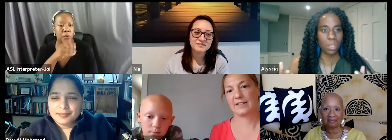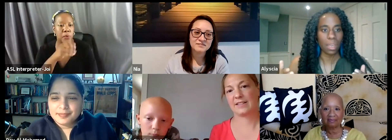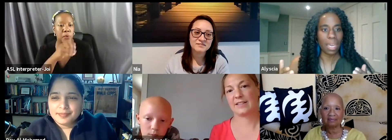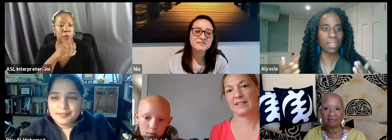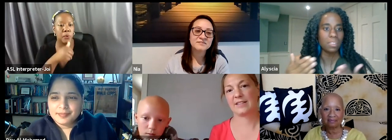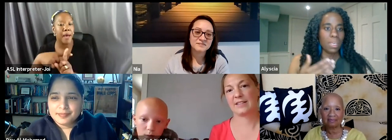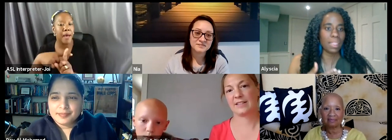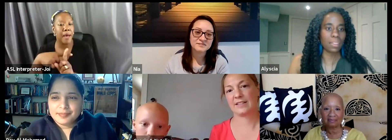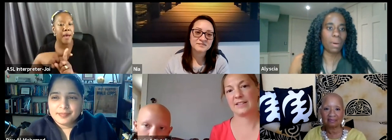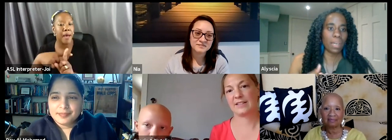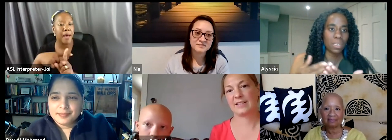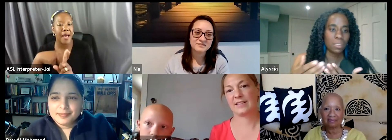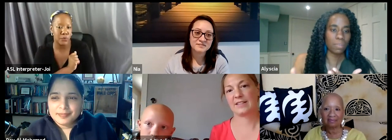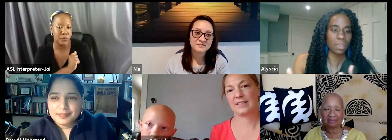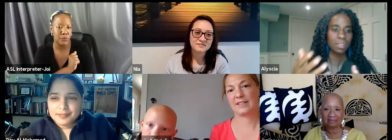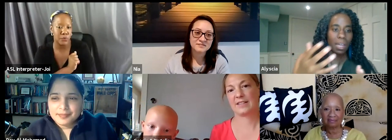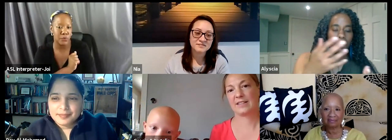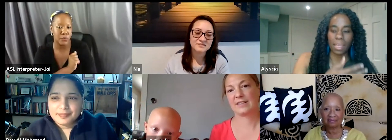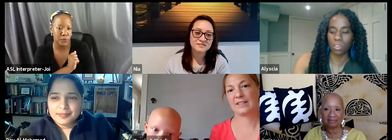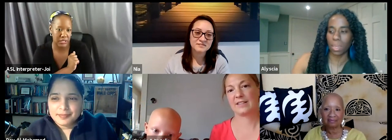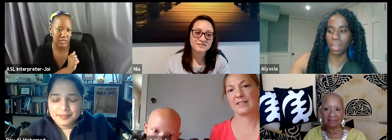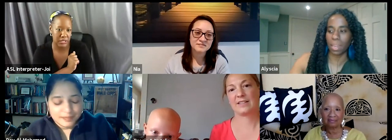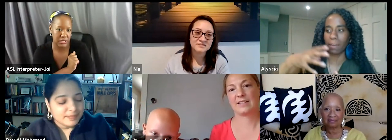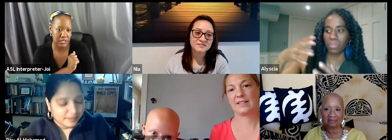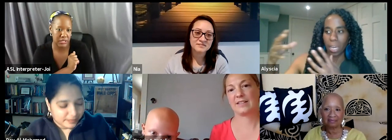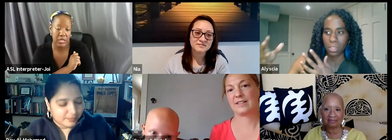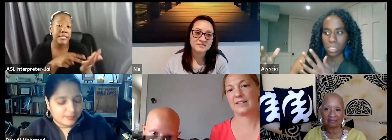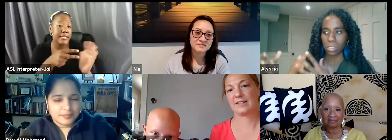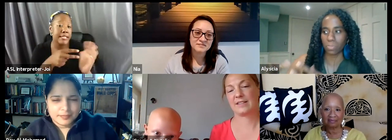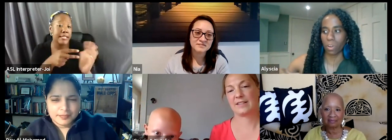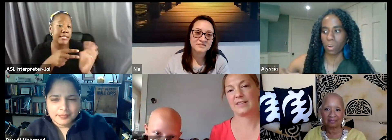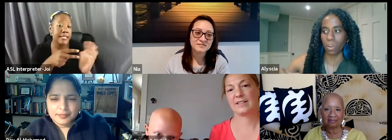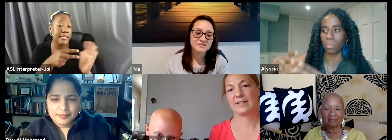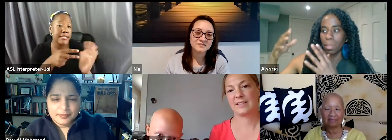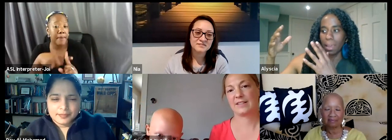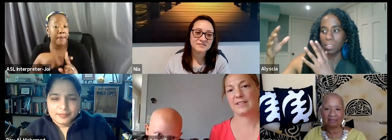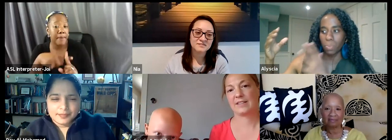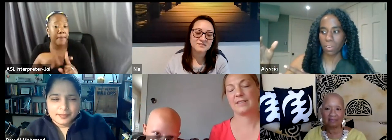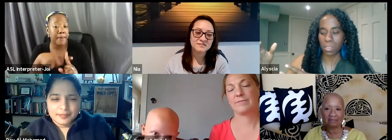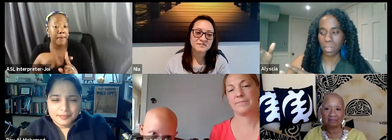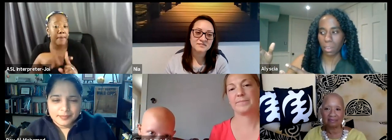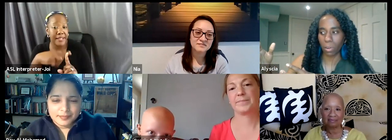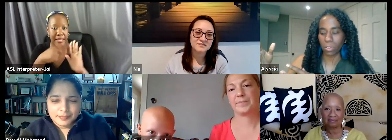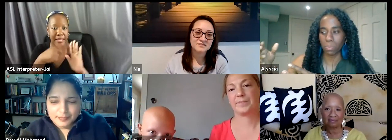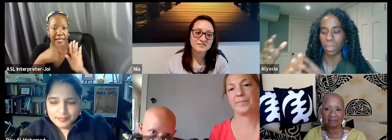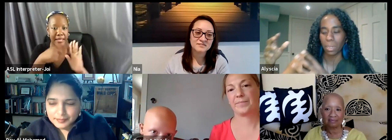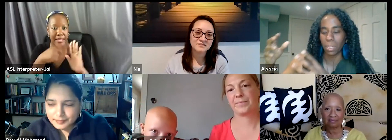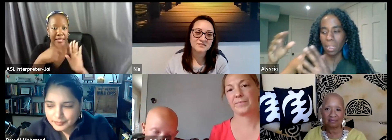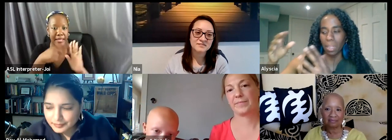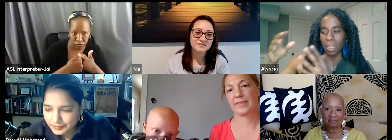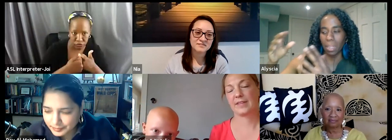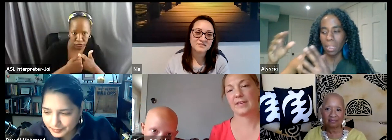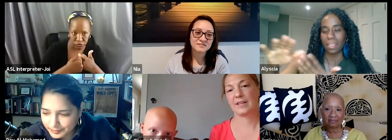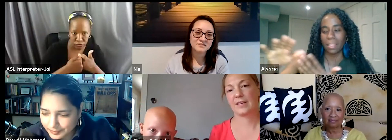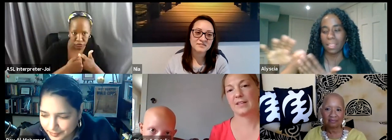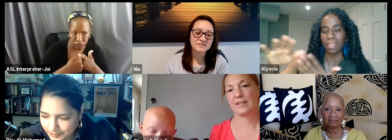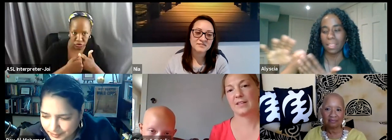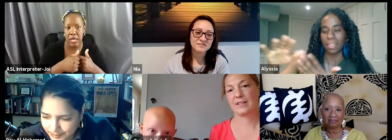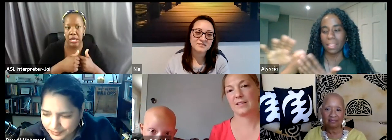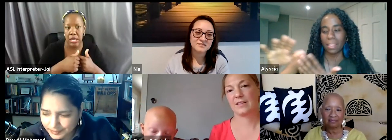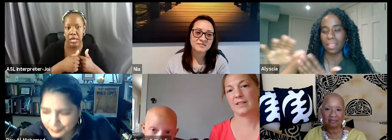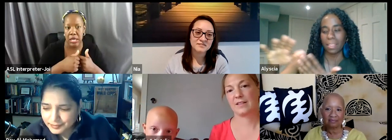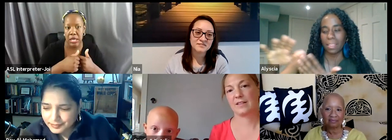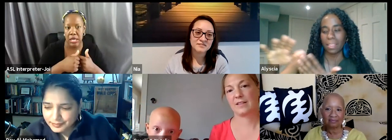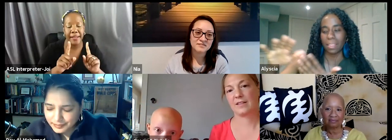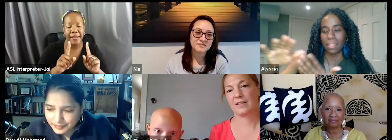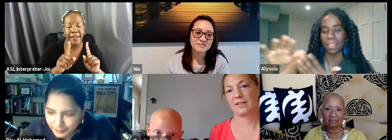attitude. And it doesn't mean that the positivity does not mean that you may not have challenges from experiencing hair loss, but even with that,